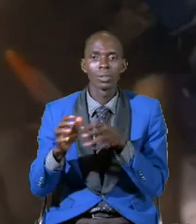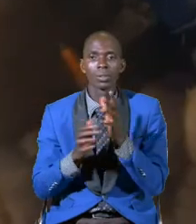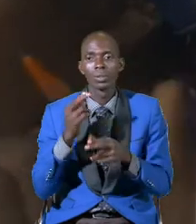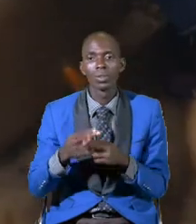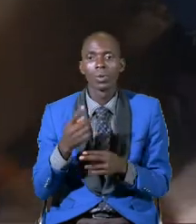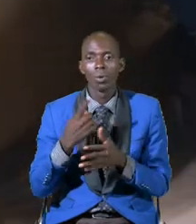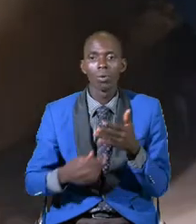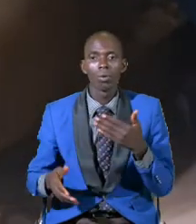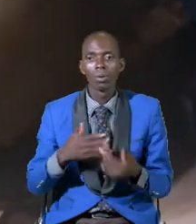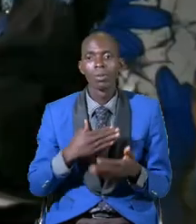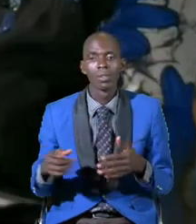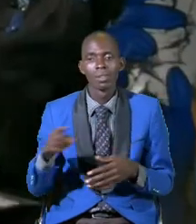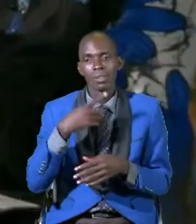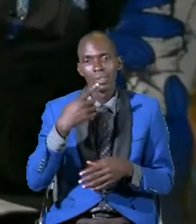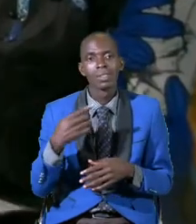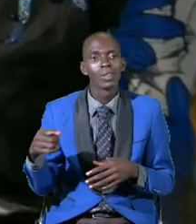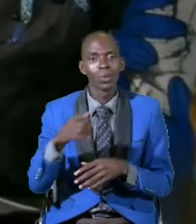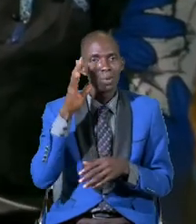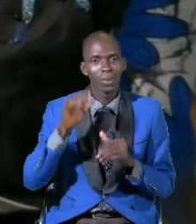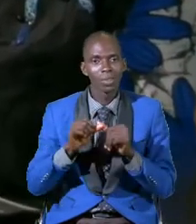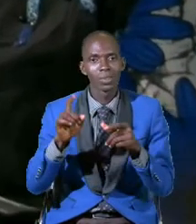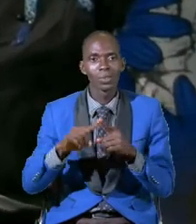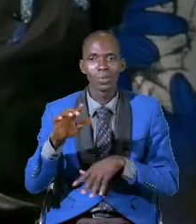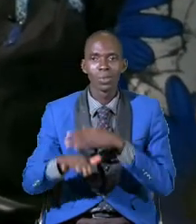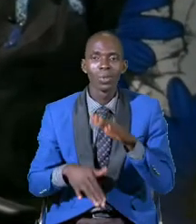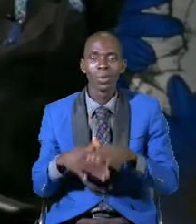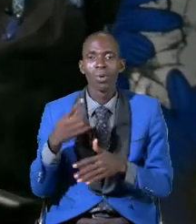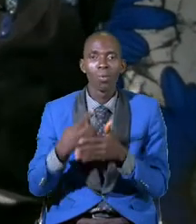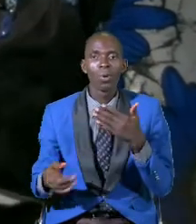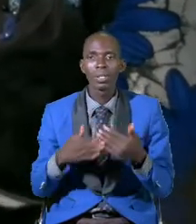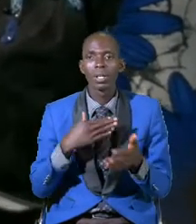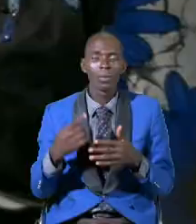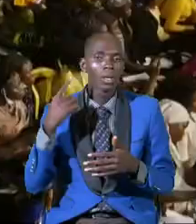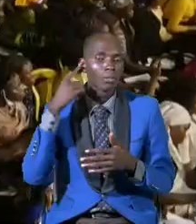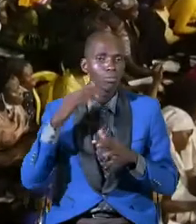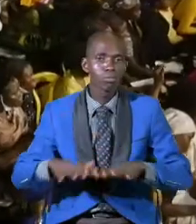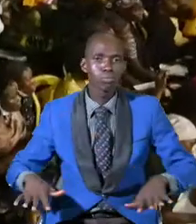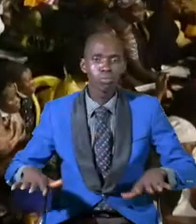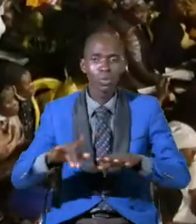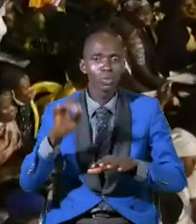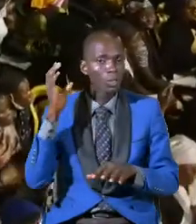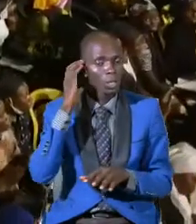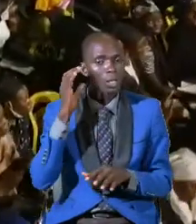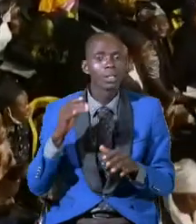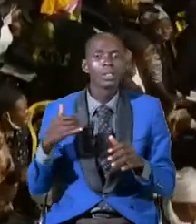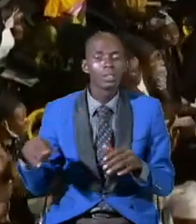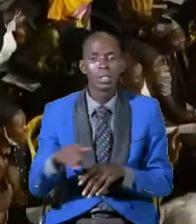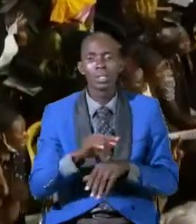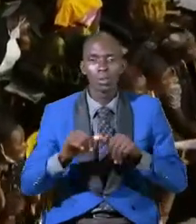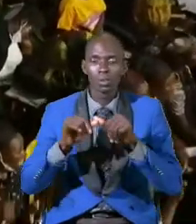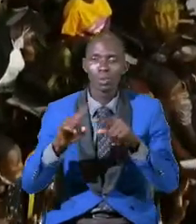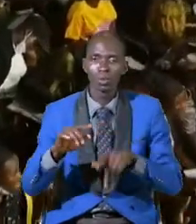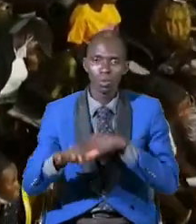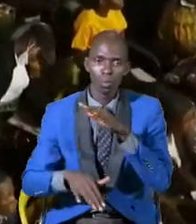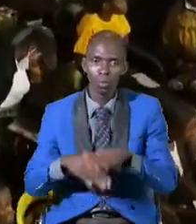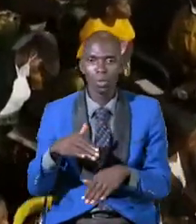say, you keep on walking. Yeah. Whatever noise is coming from there, you keep on walking. Yeah. You